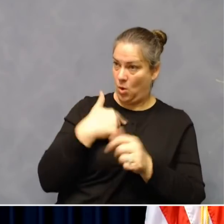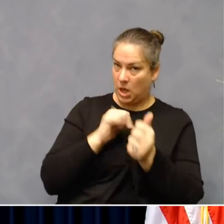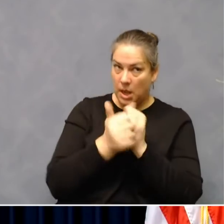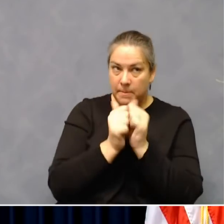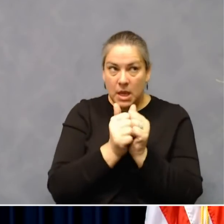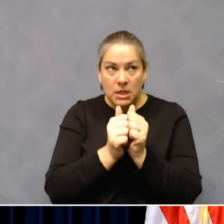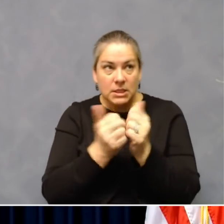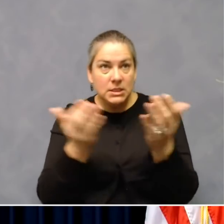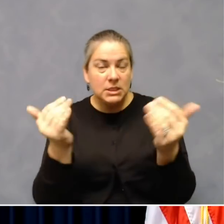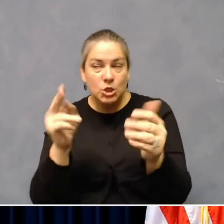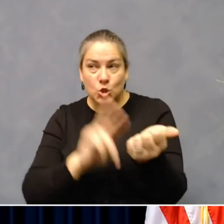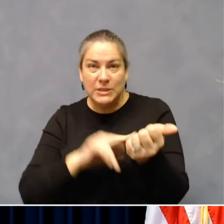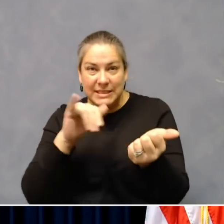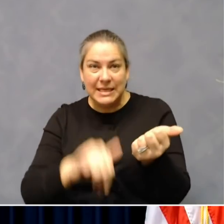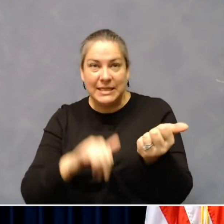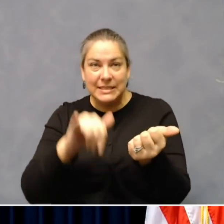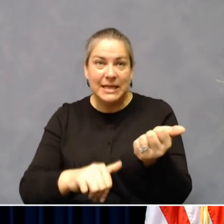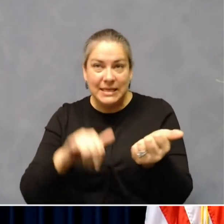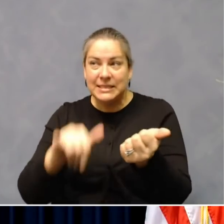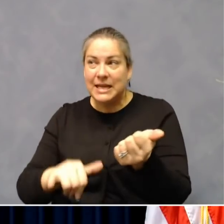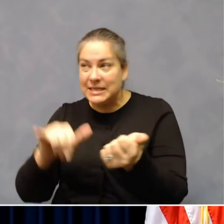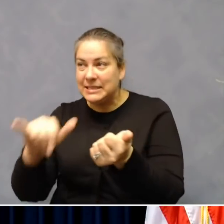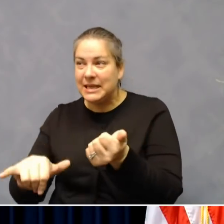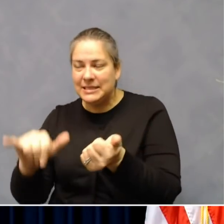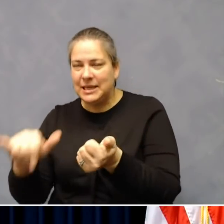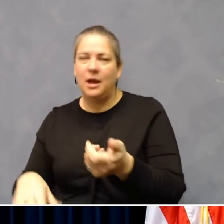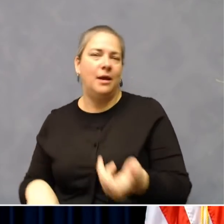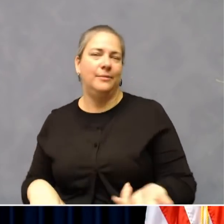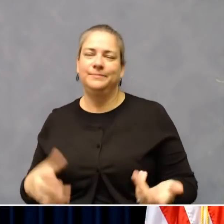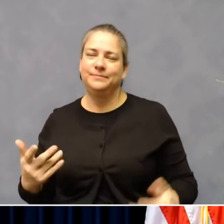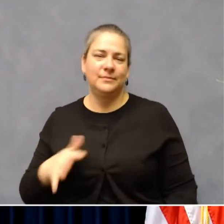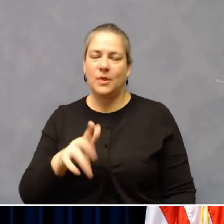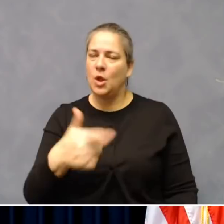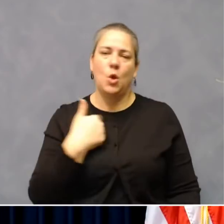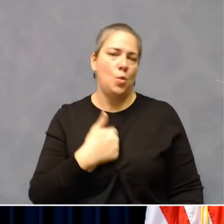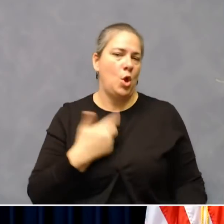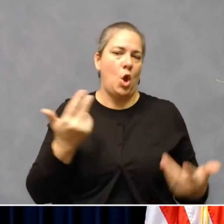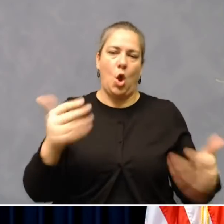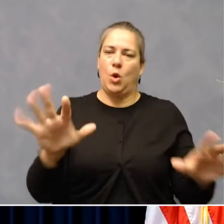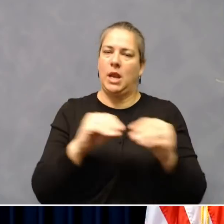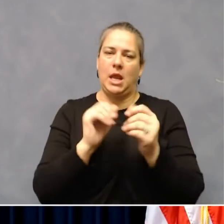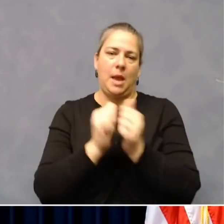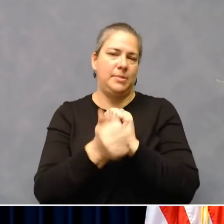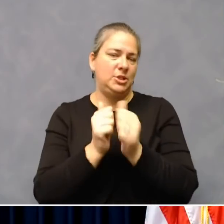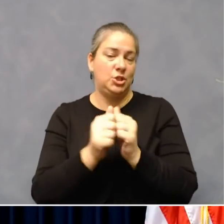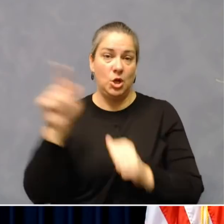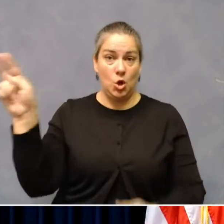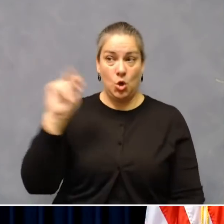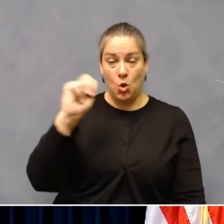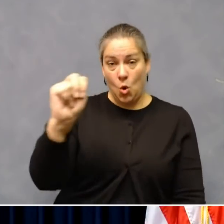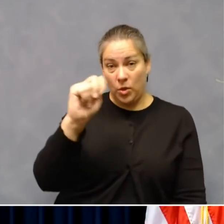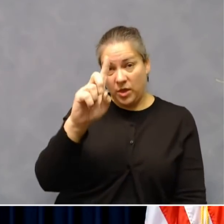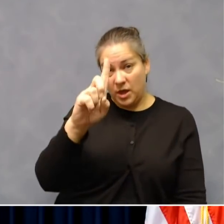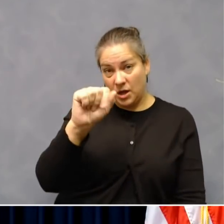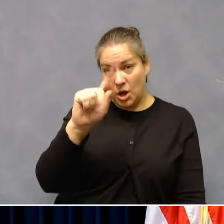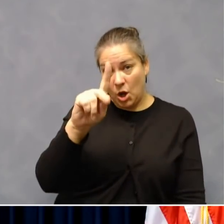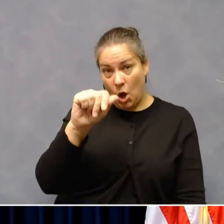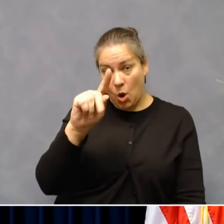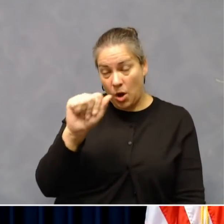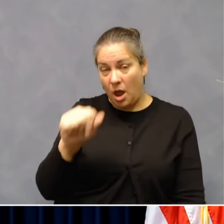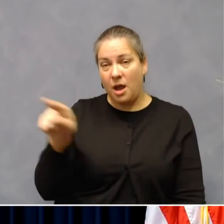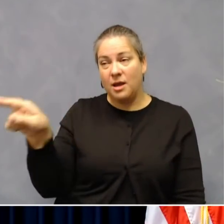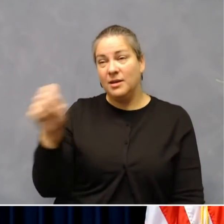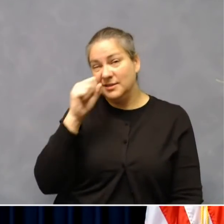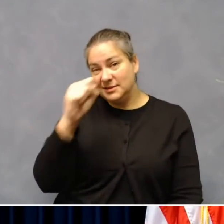surges yeah we'd already be in in competition you know north dakota south dakota some of the scariest places on